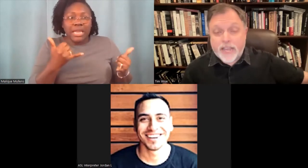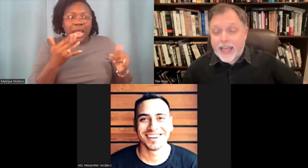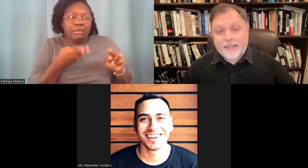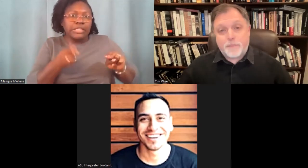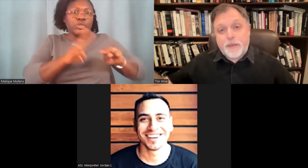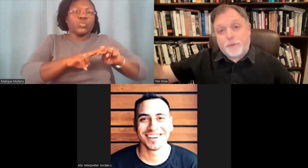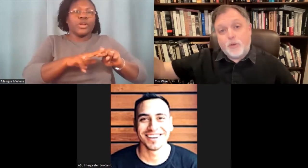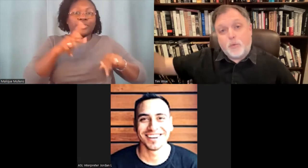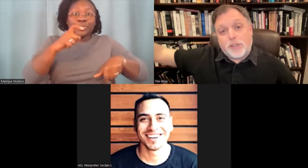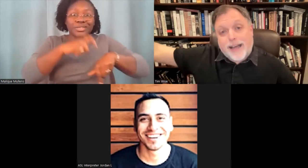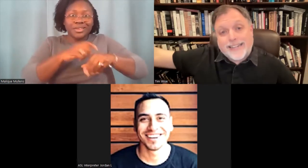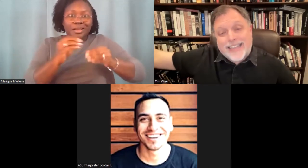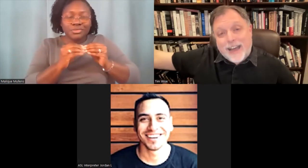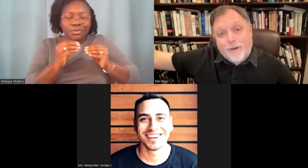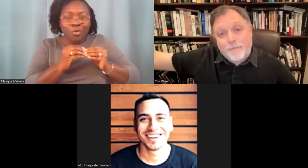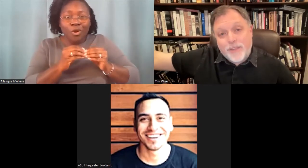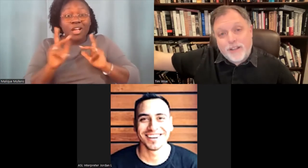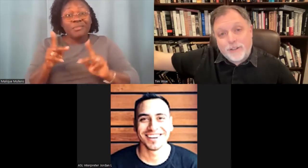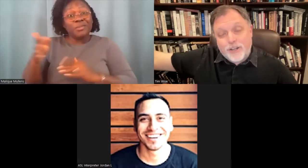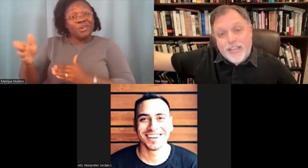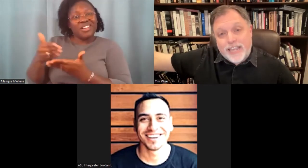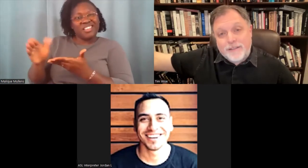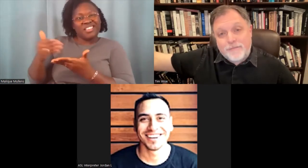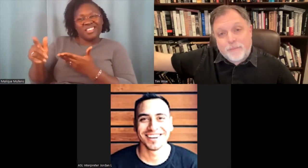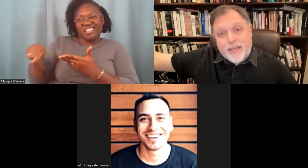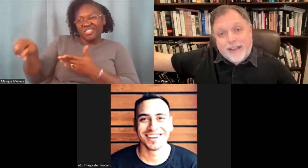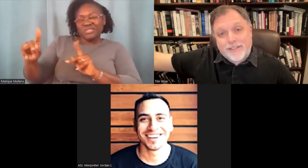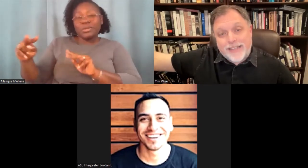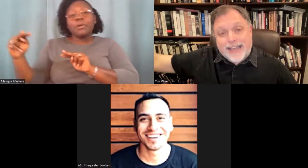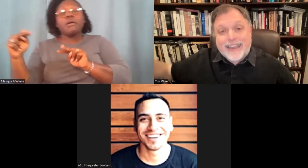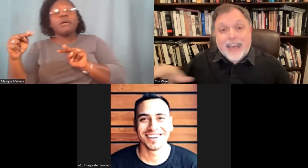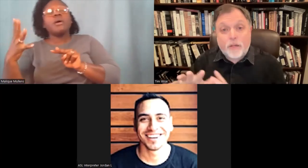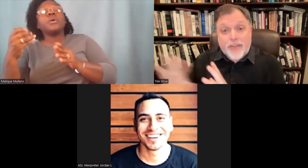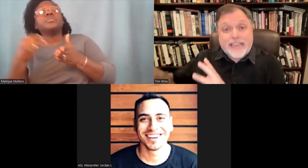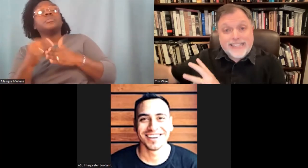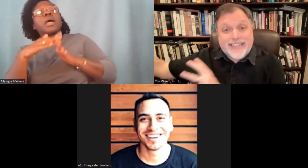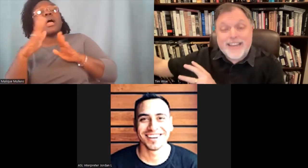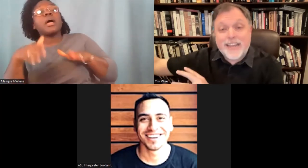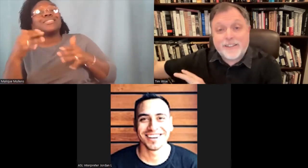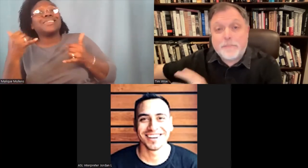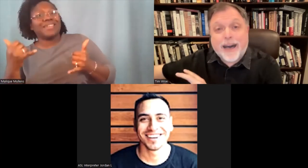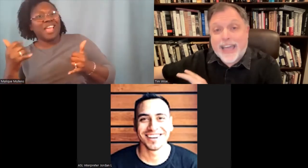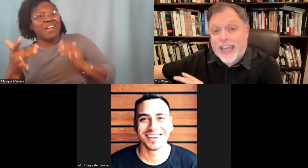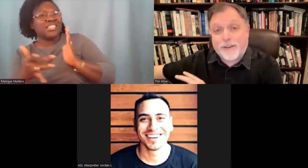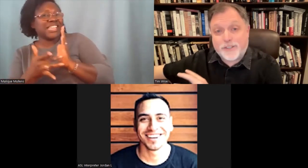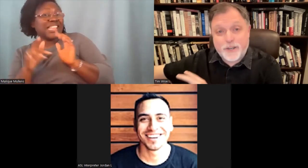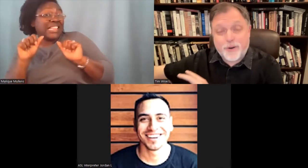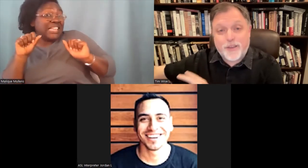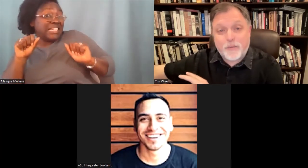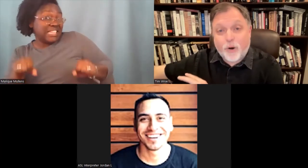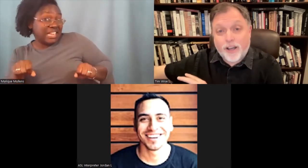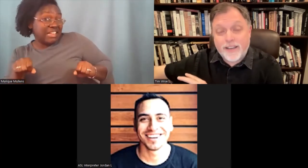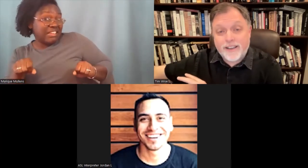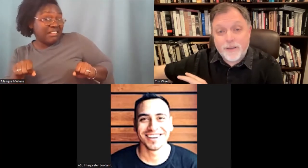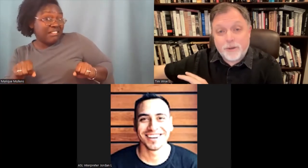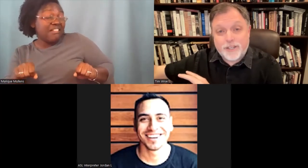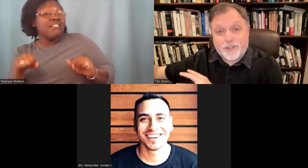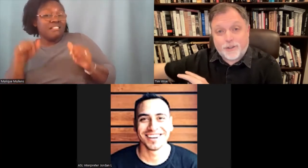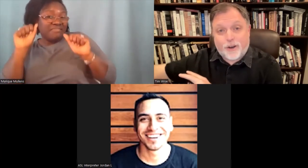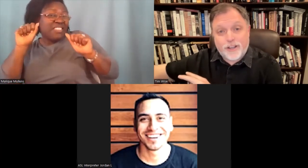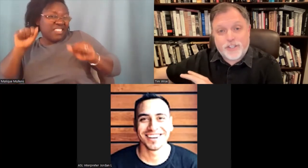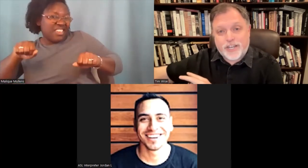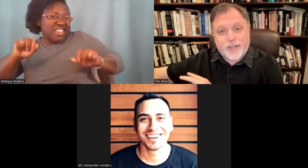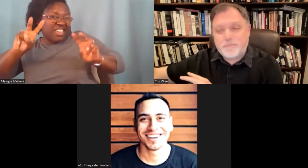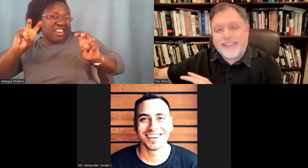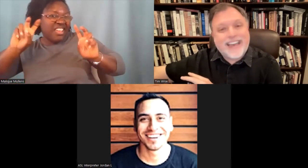more money. And the people who were locked out looking in from the outside, now they can technically buy a house anywhere they want because